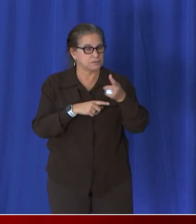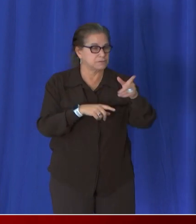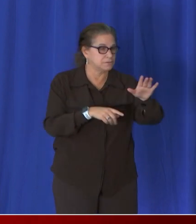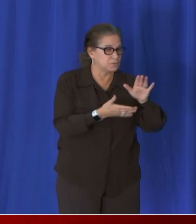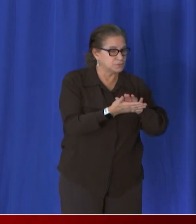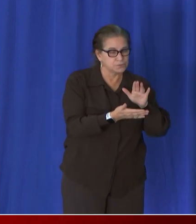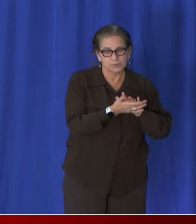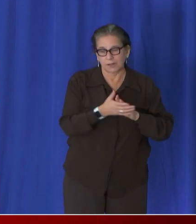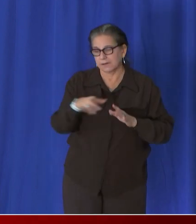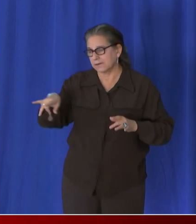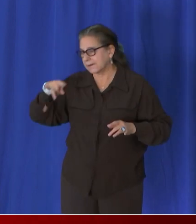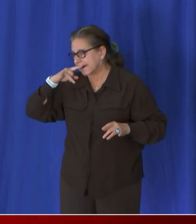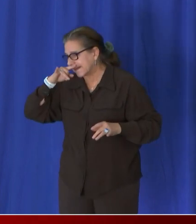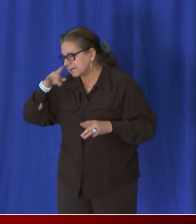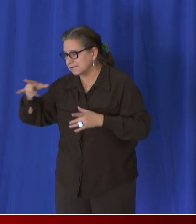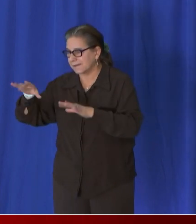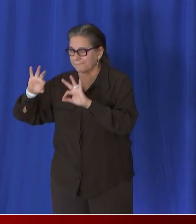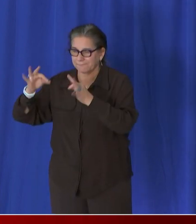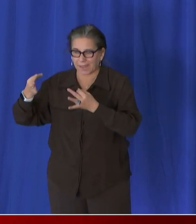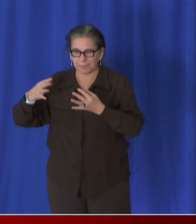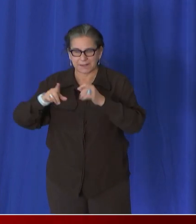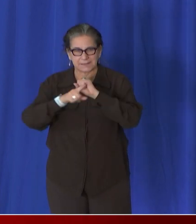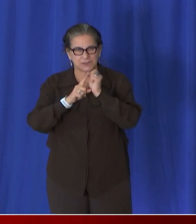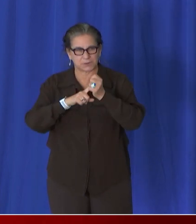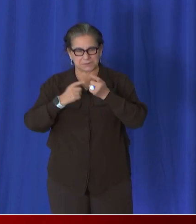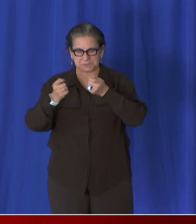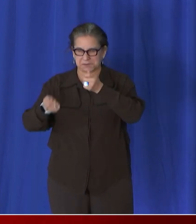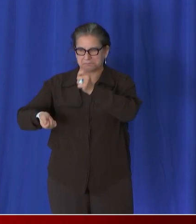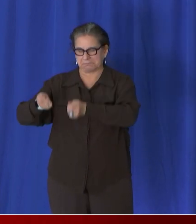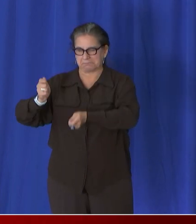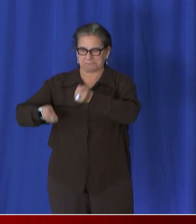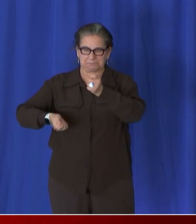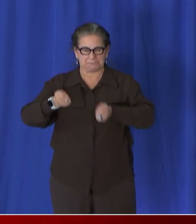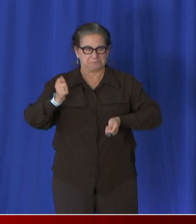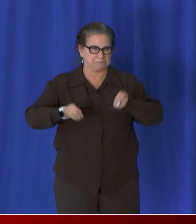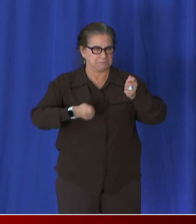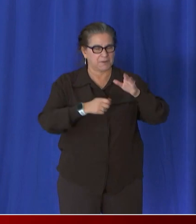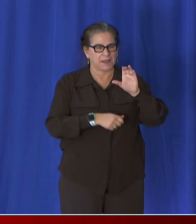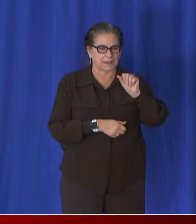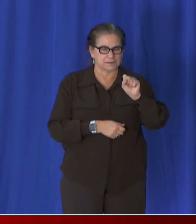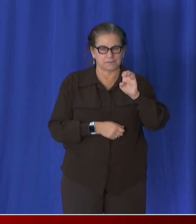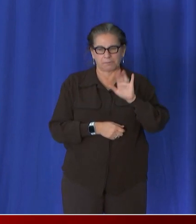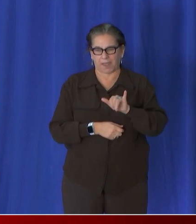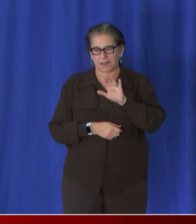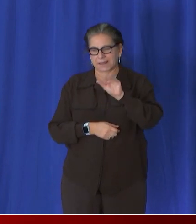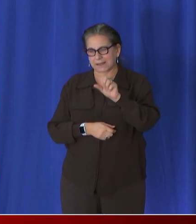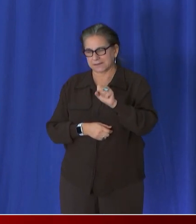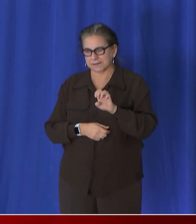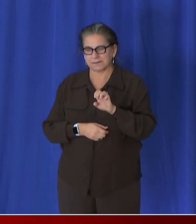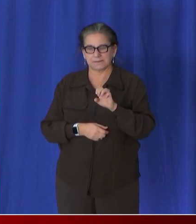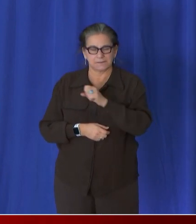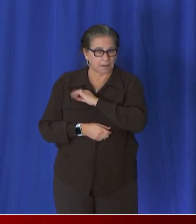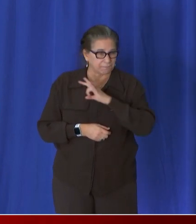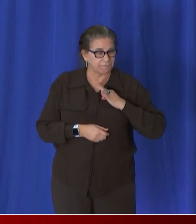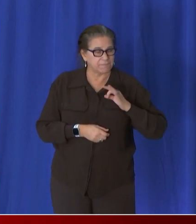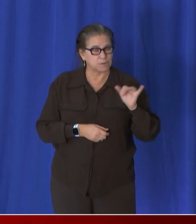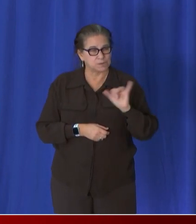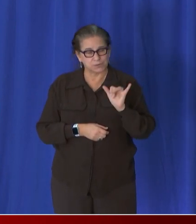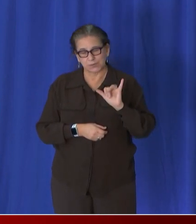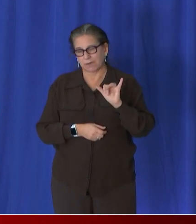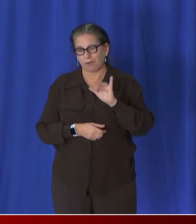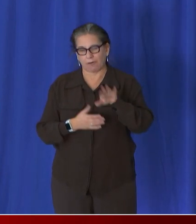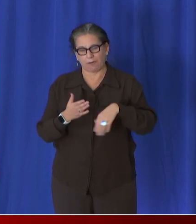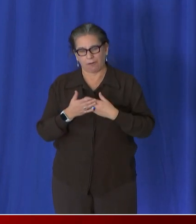the health situation at that building and among the staff require. And